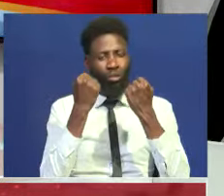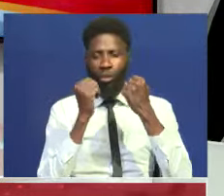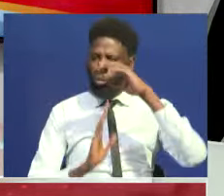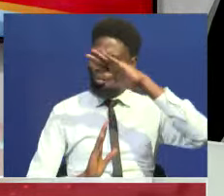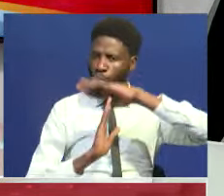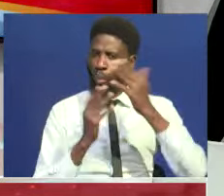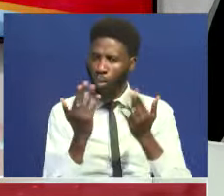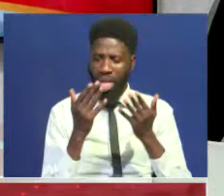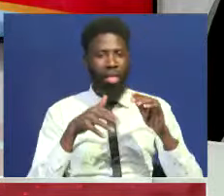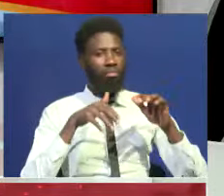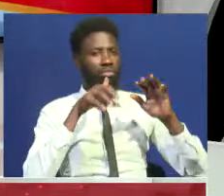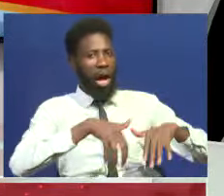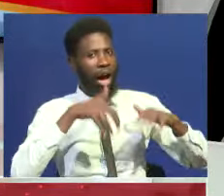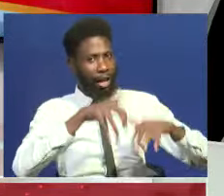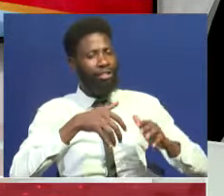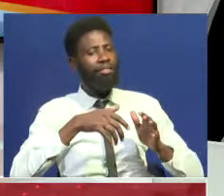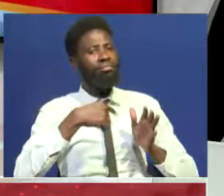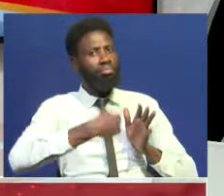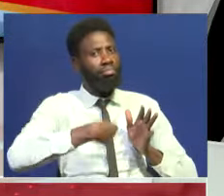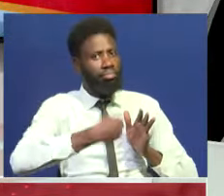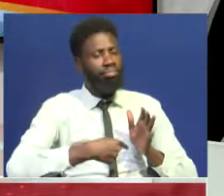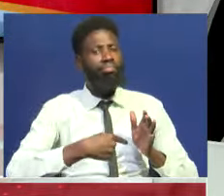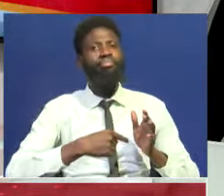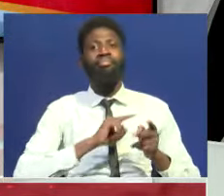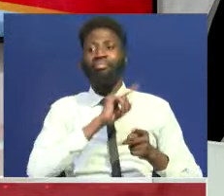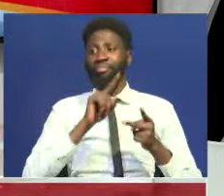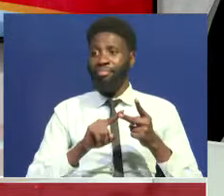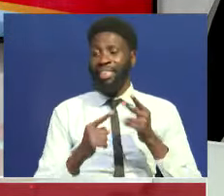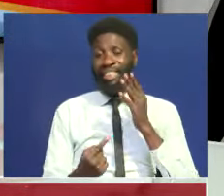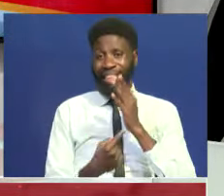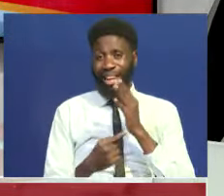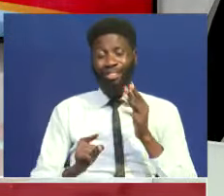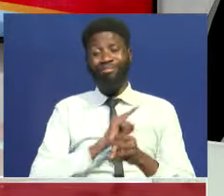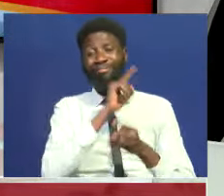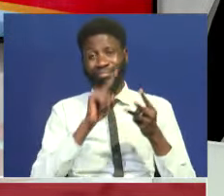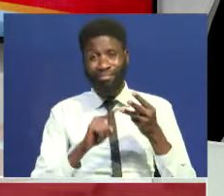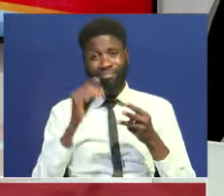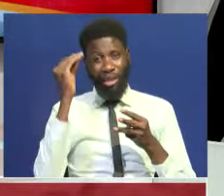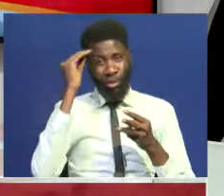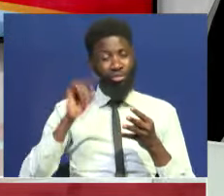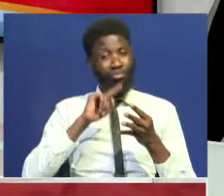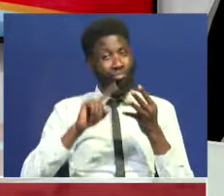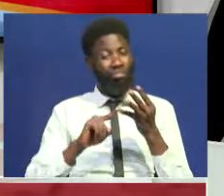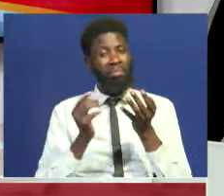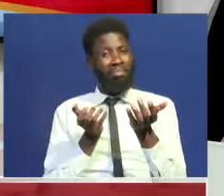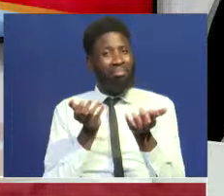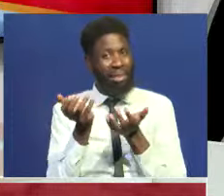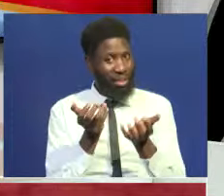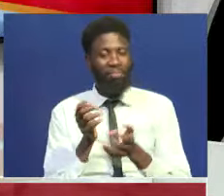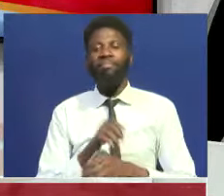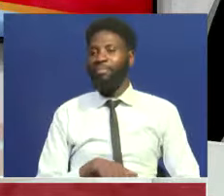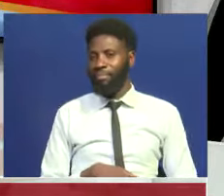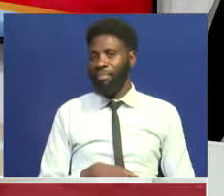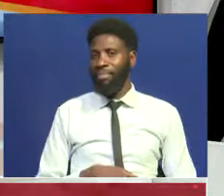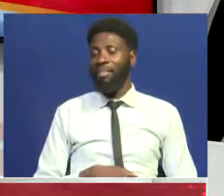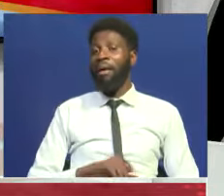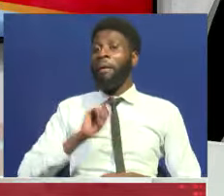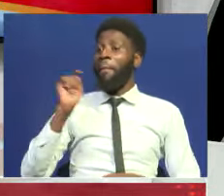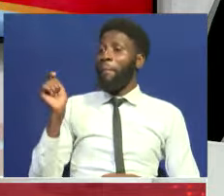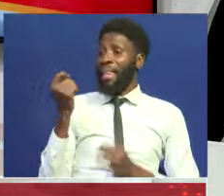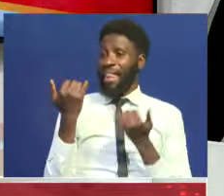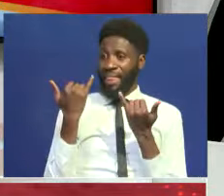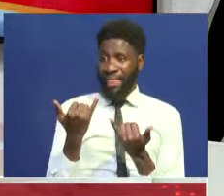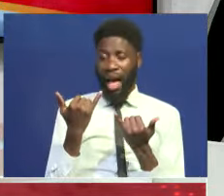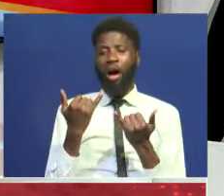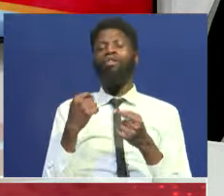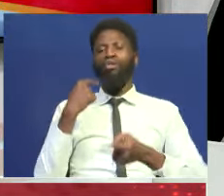of agricultural production and technology, education, trade and commerce. The president, who is attending the ongoing assembly